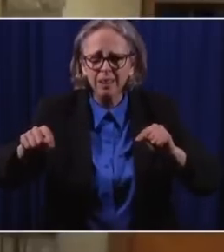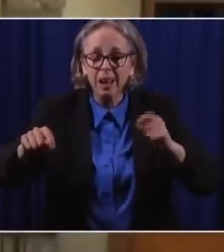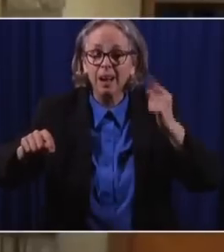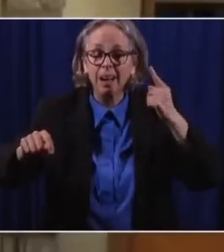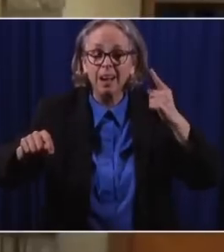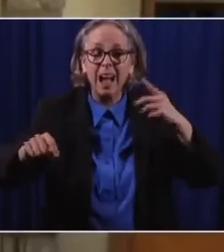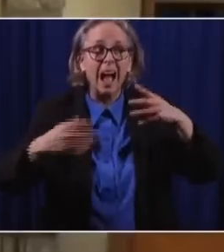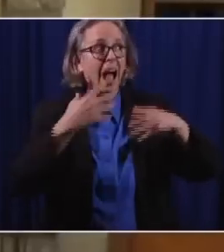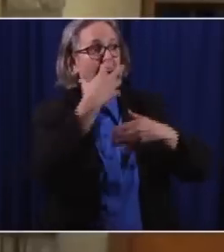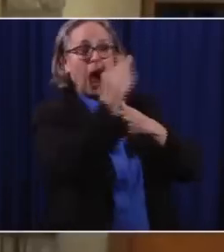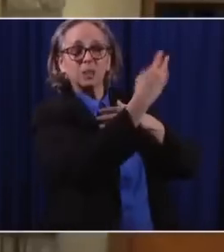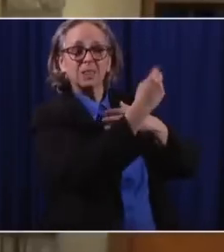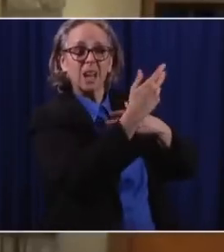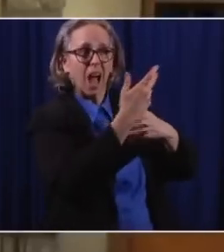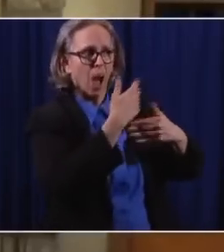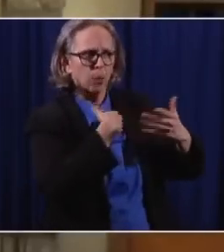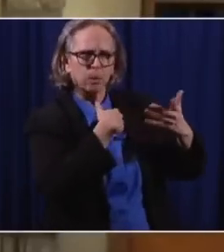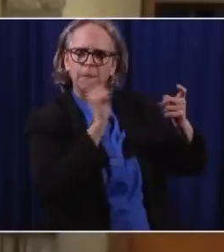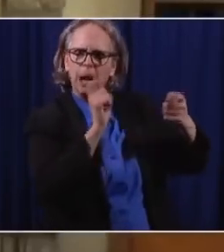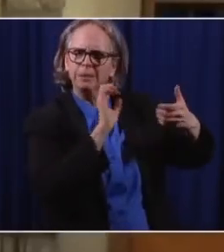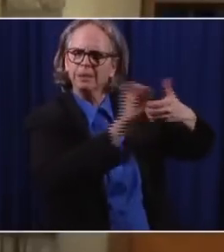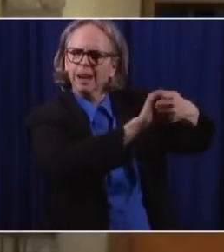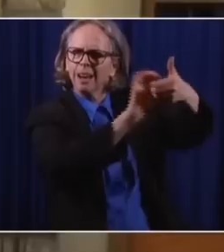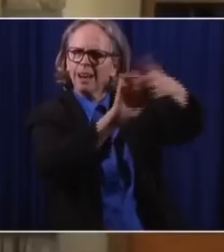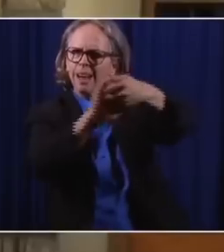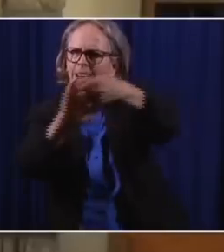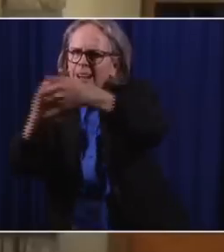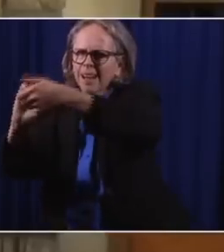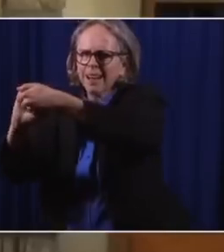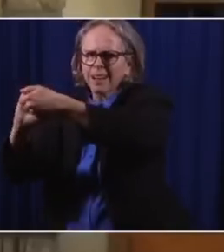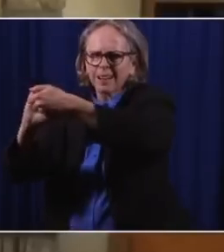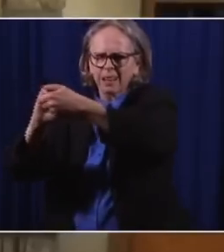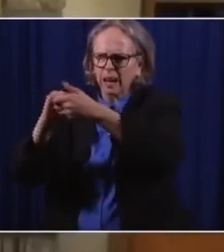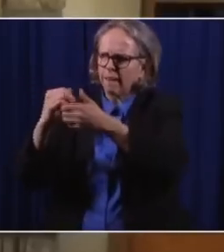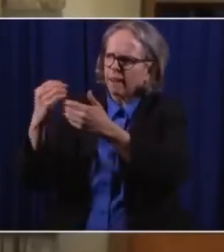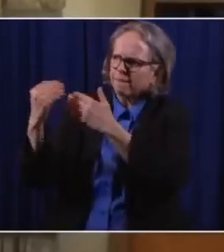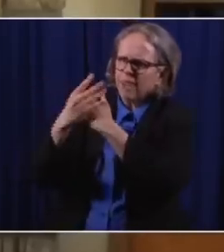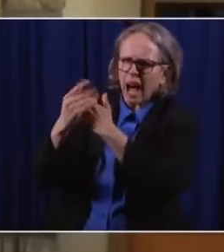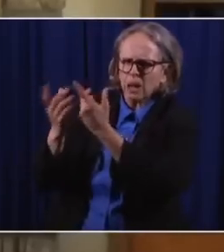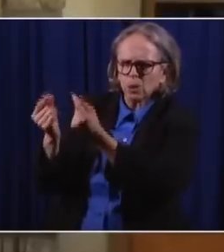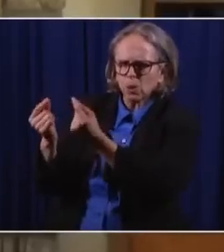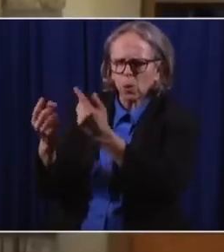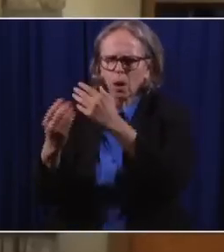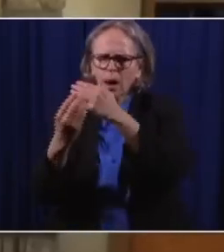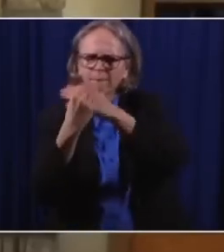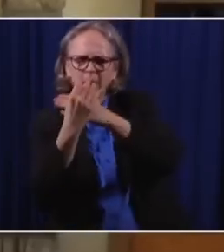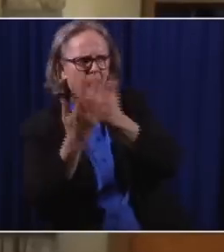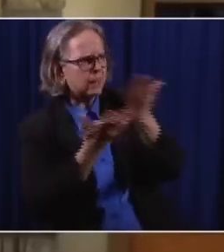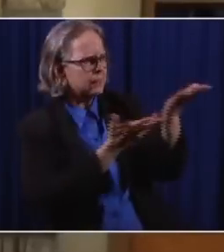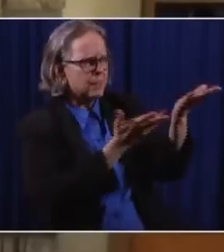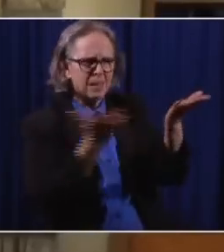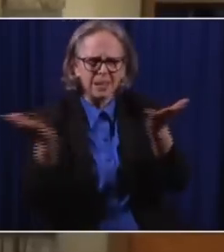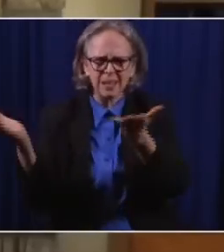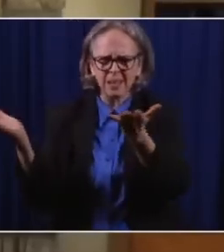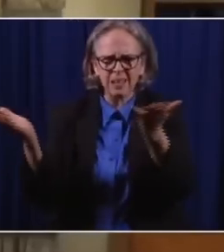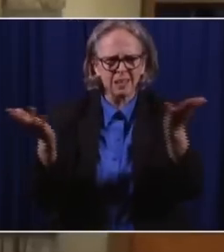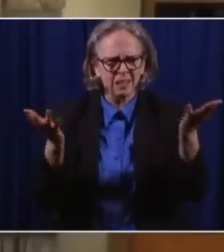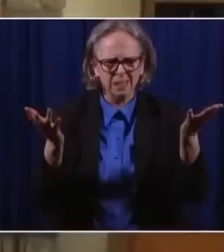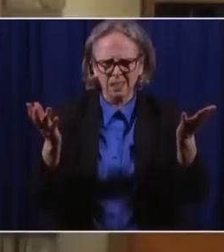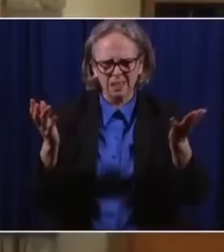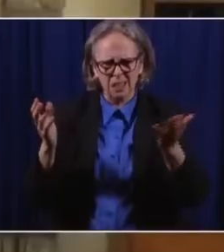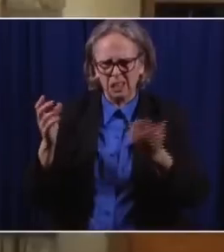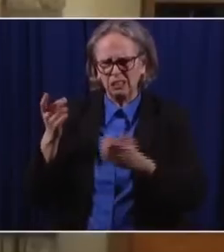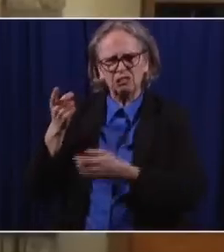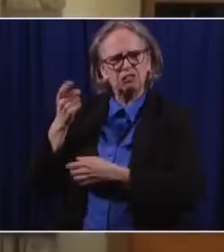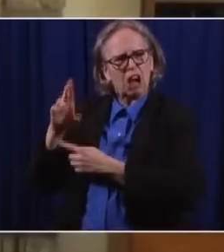of Health, going back when Dr. Acton was at the Department of Health and was our health director.